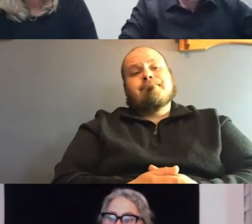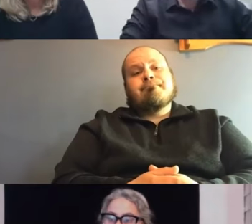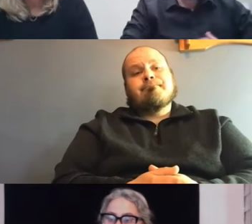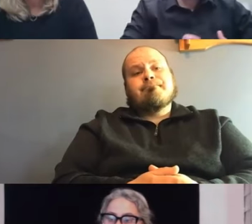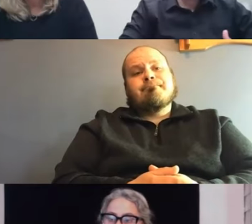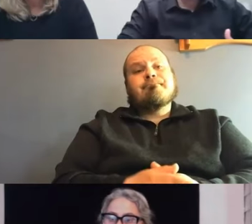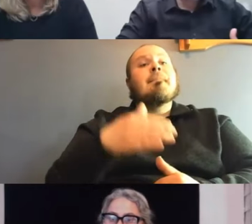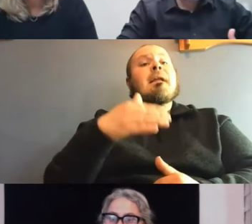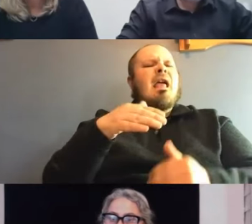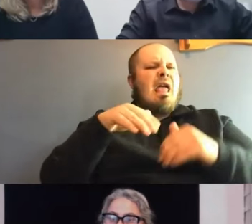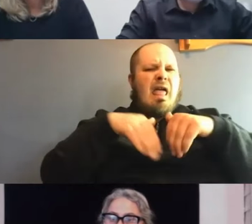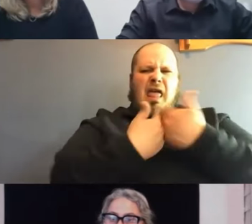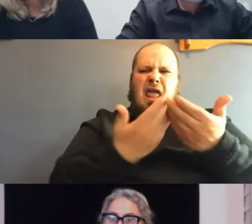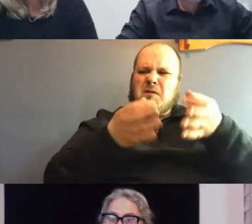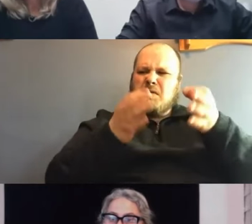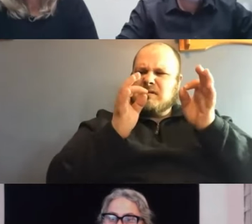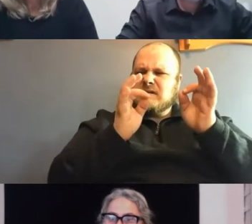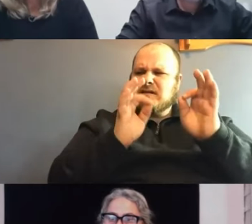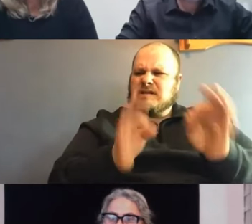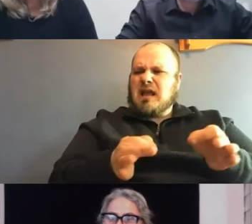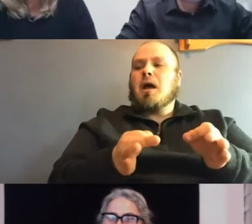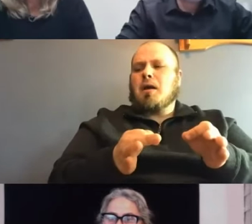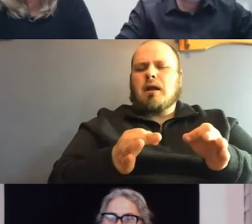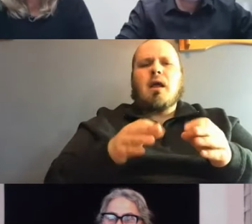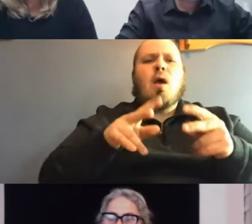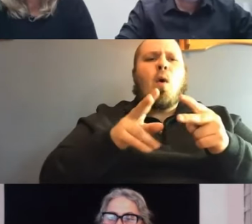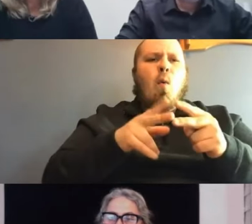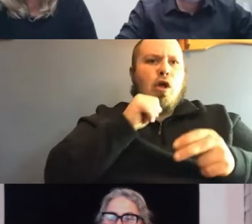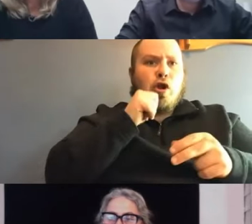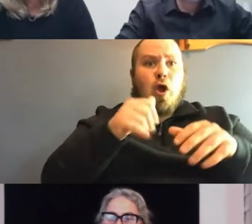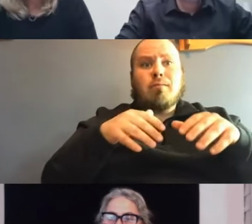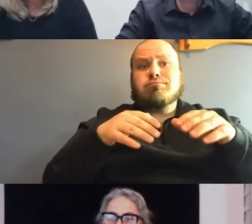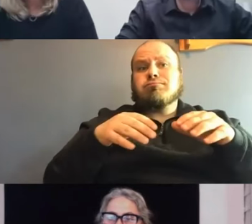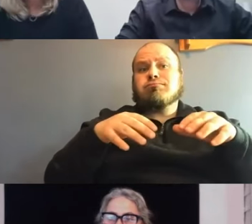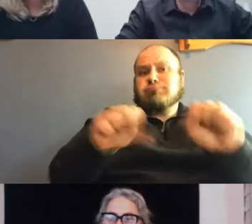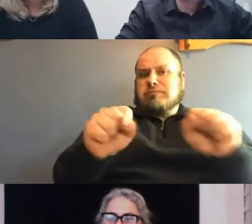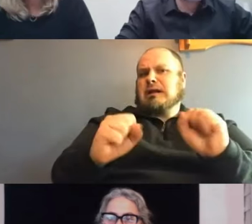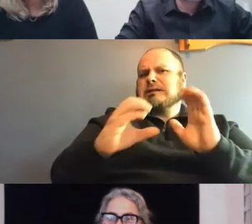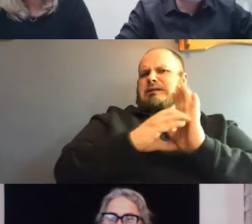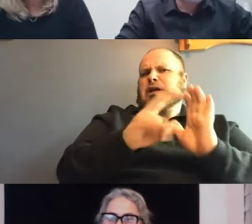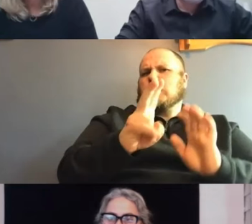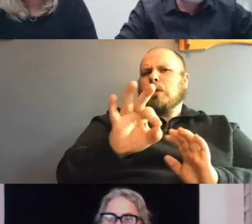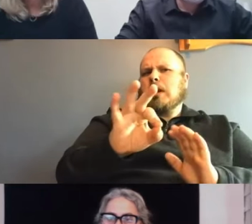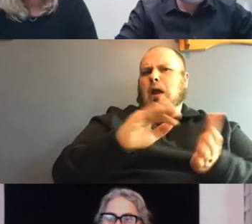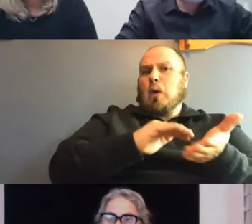And then how do we decide whether or not to take the Section 29 waiver if your child is still in school?